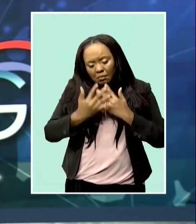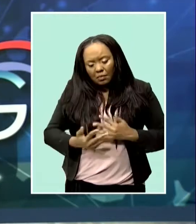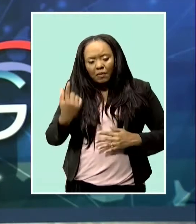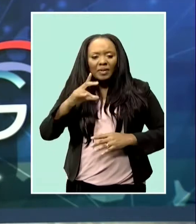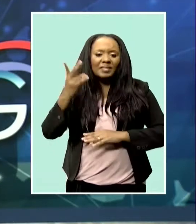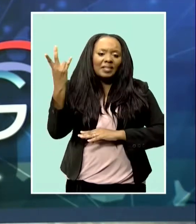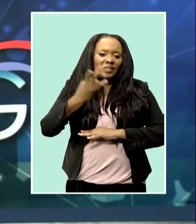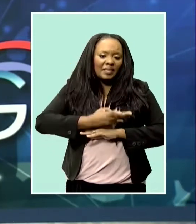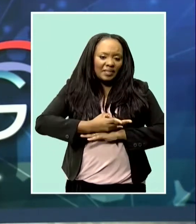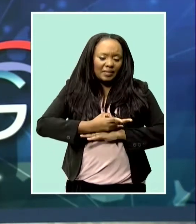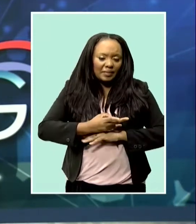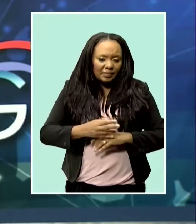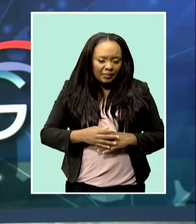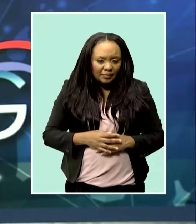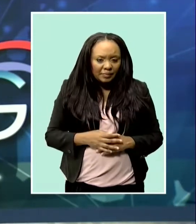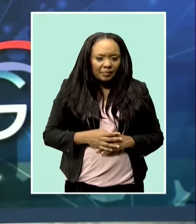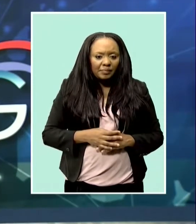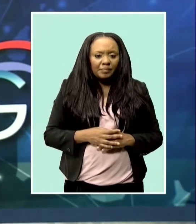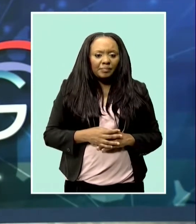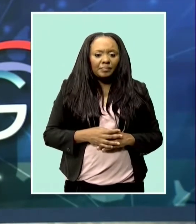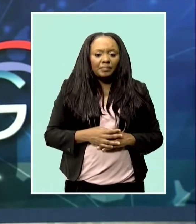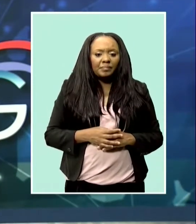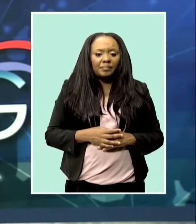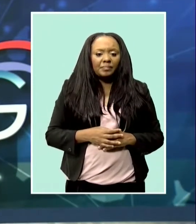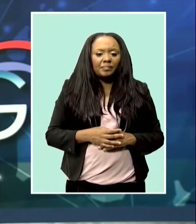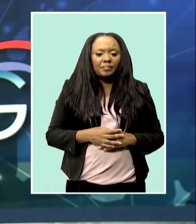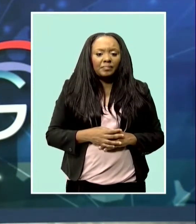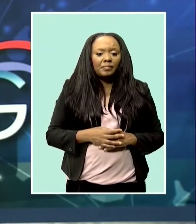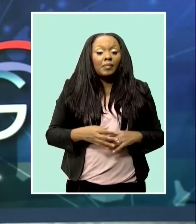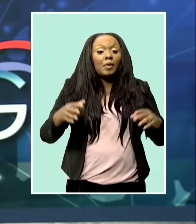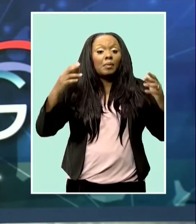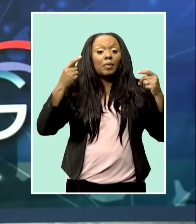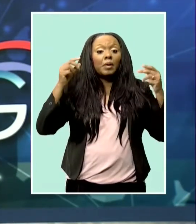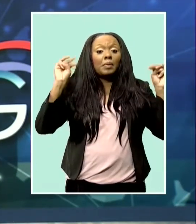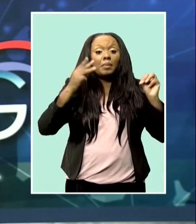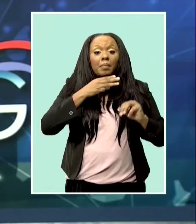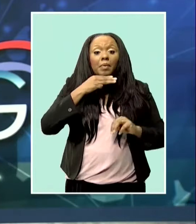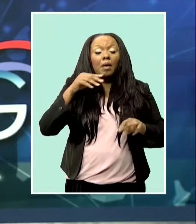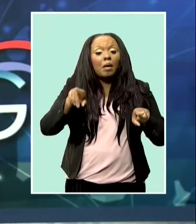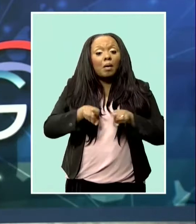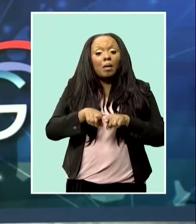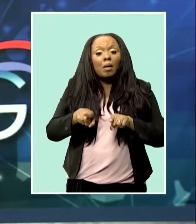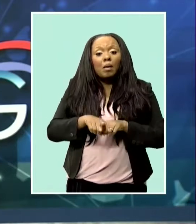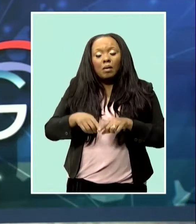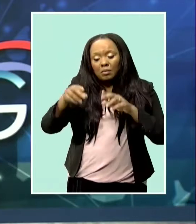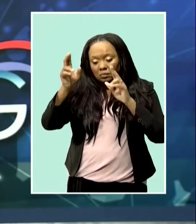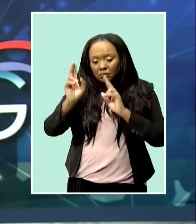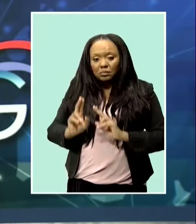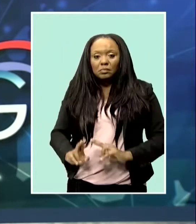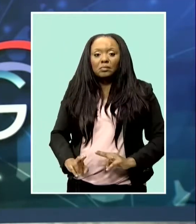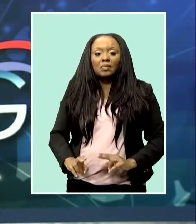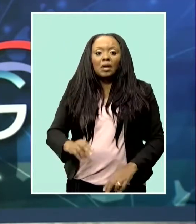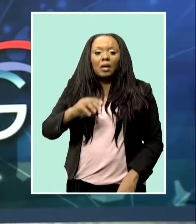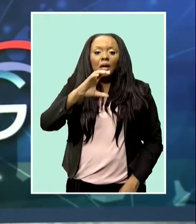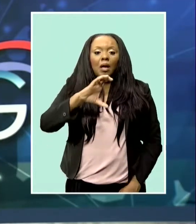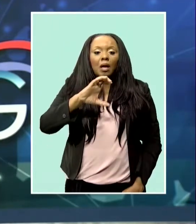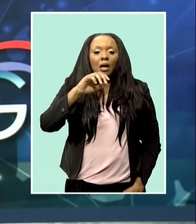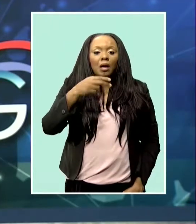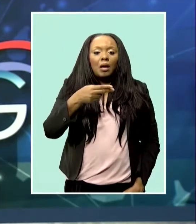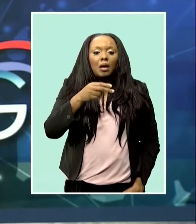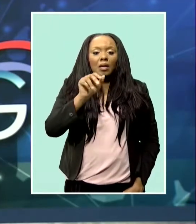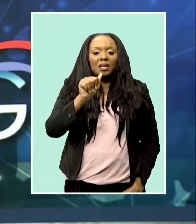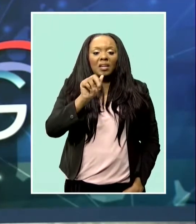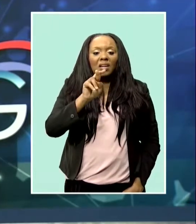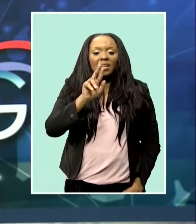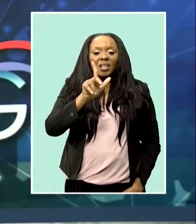for Mr. Clark. And Prime Minister Motley has also been paying tribute to Charles Tibbetts. She says his passing